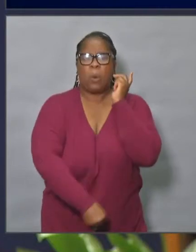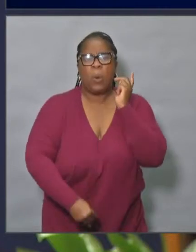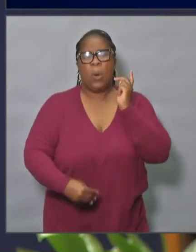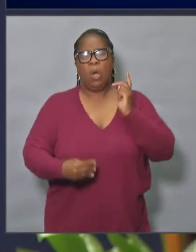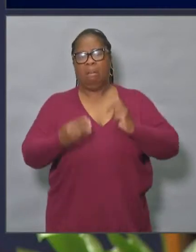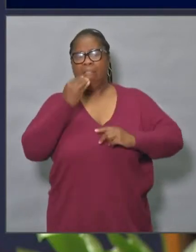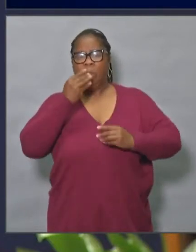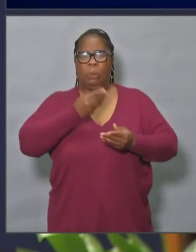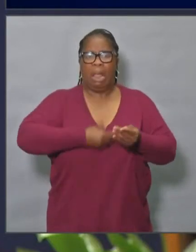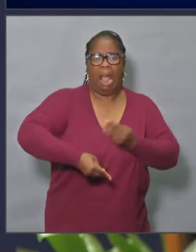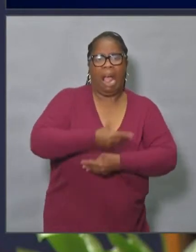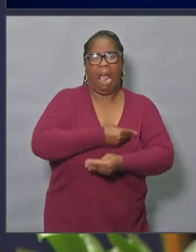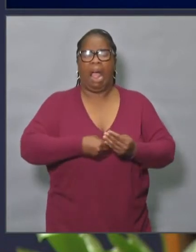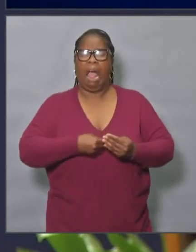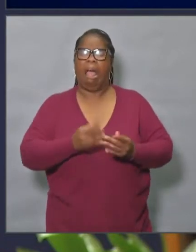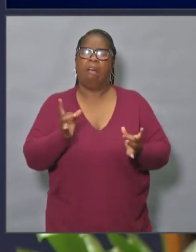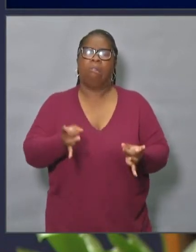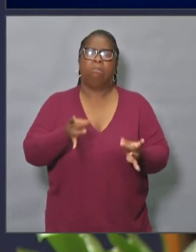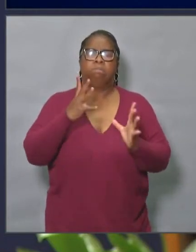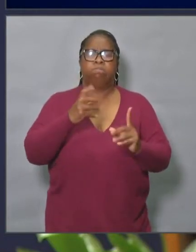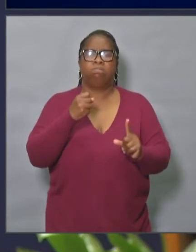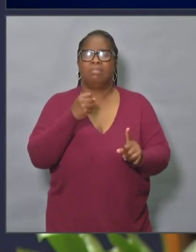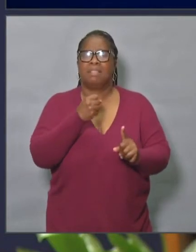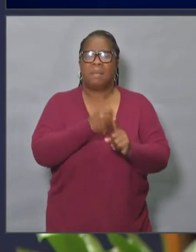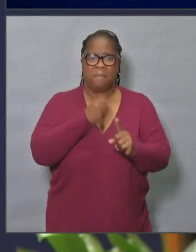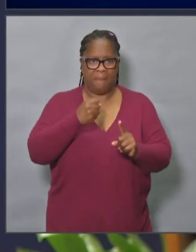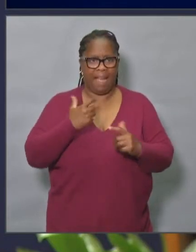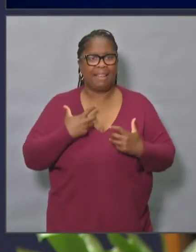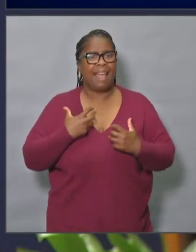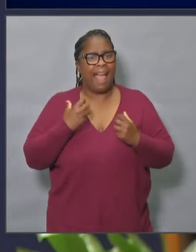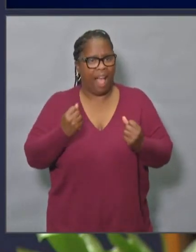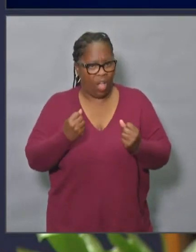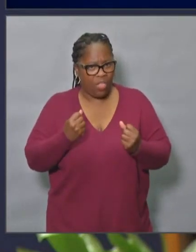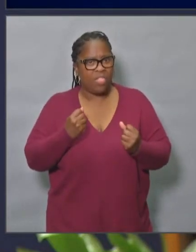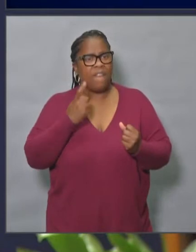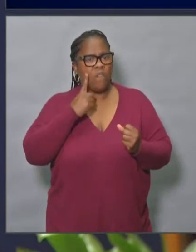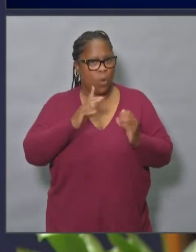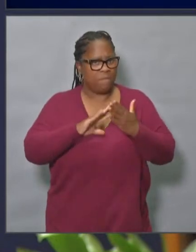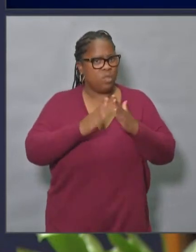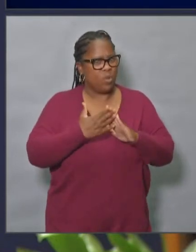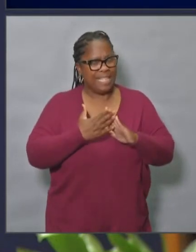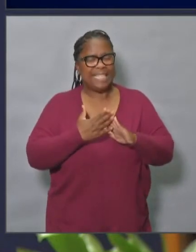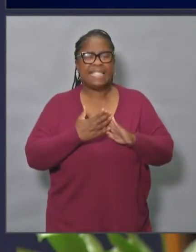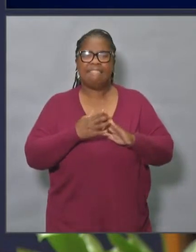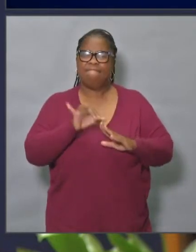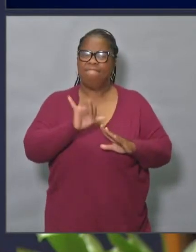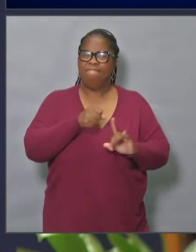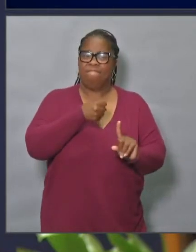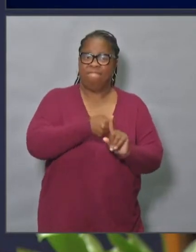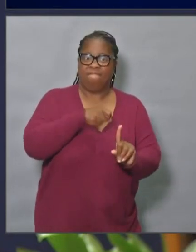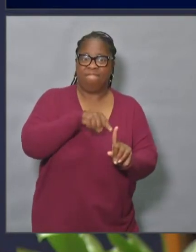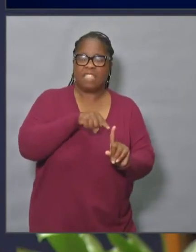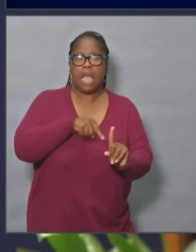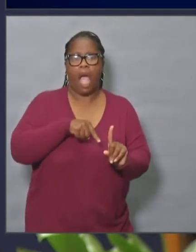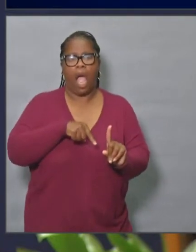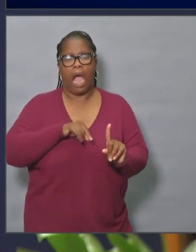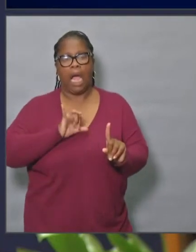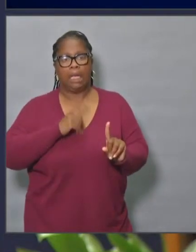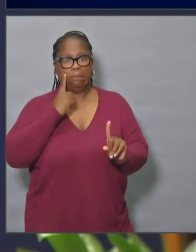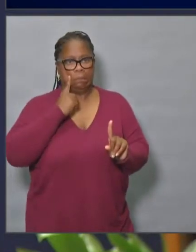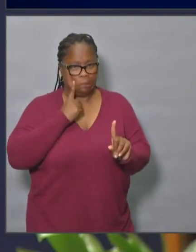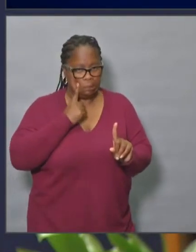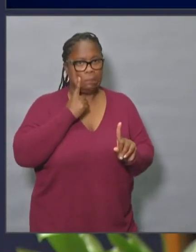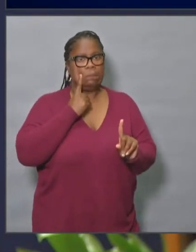turmoil have a devastating impact on the health of individuals and communities, and this impact is very real. Over